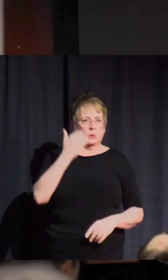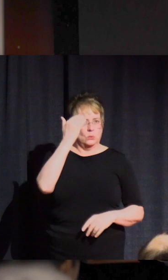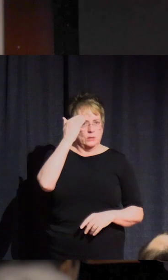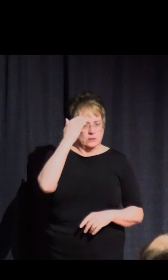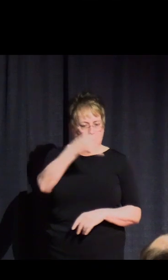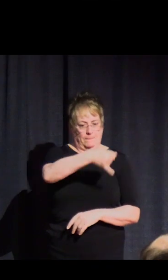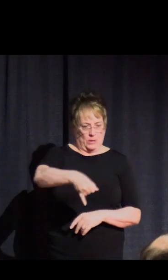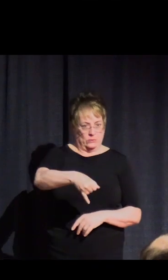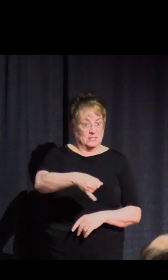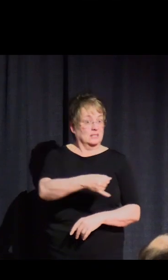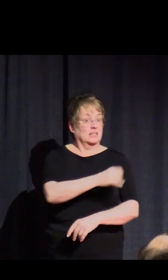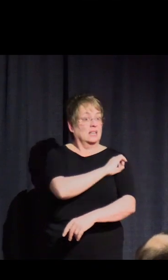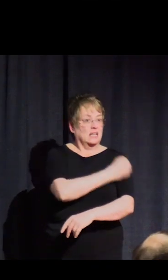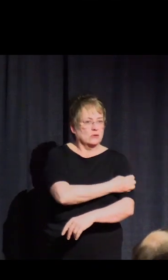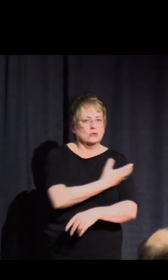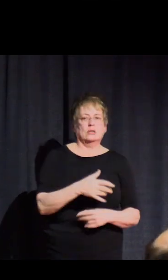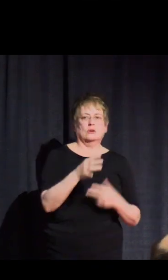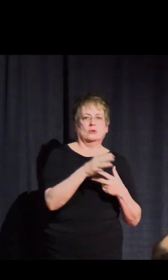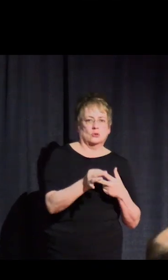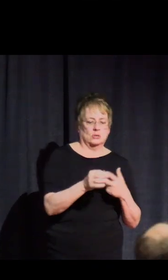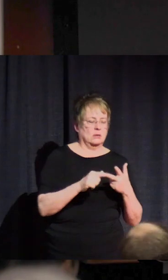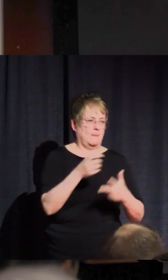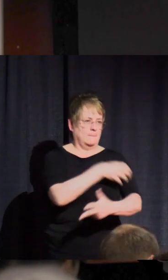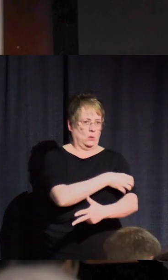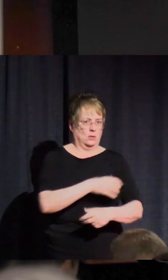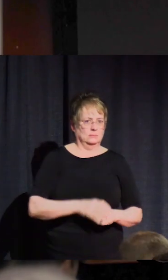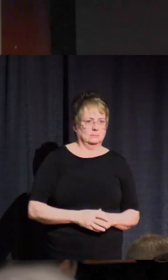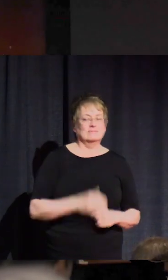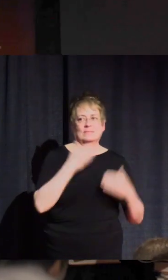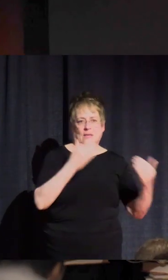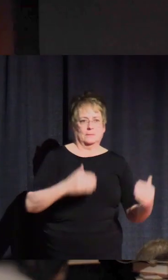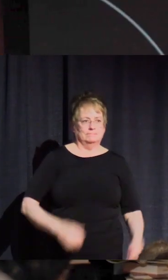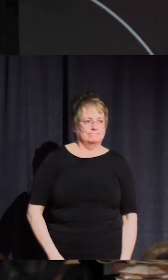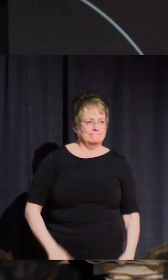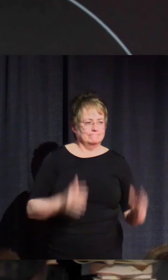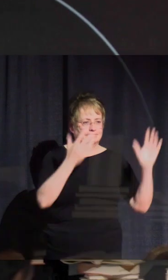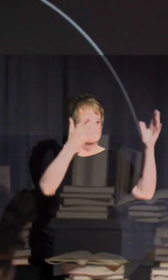Energy, choice, power. Thank you.